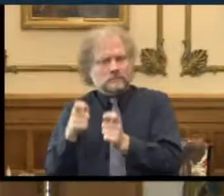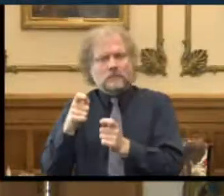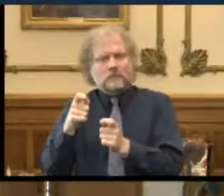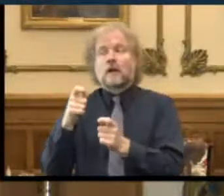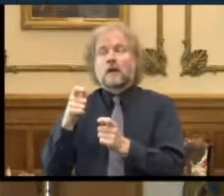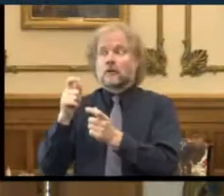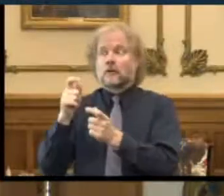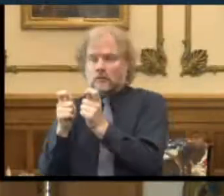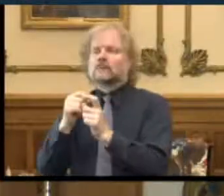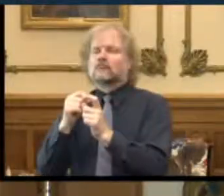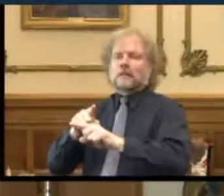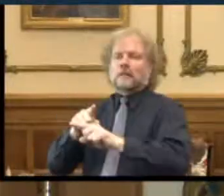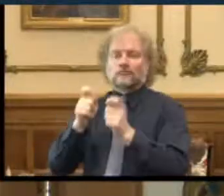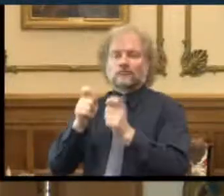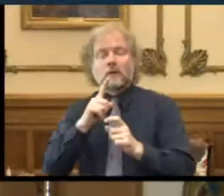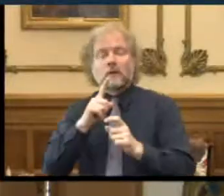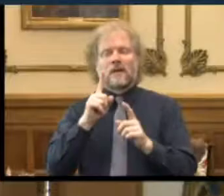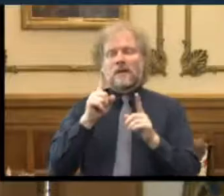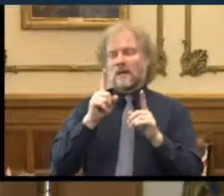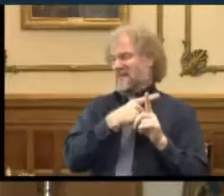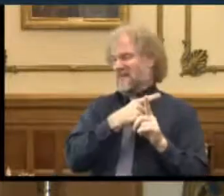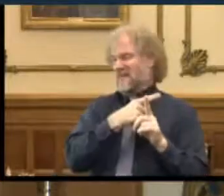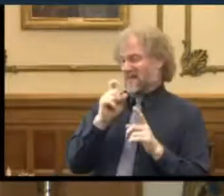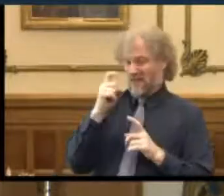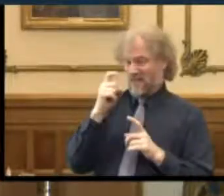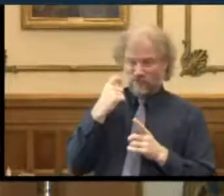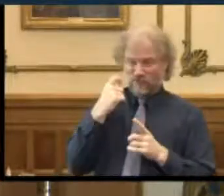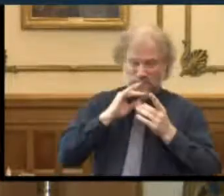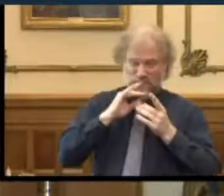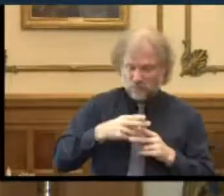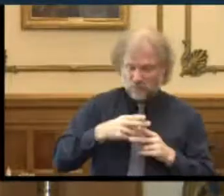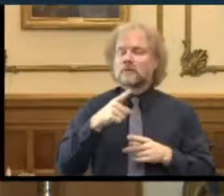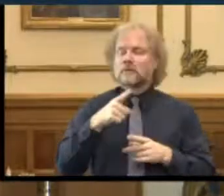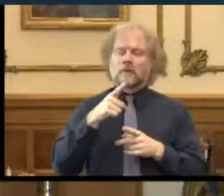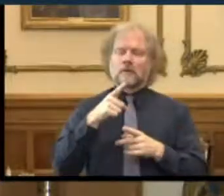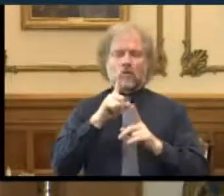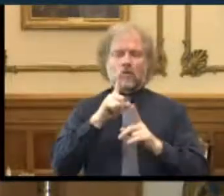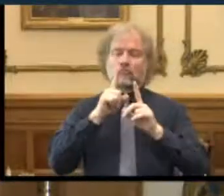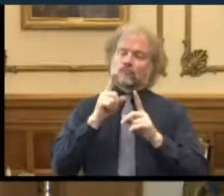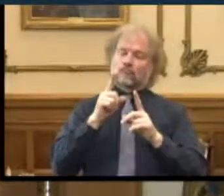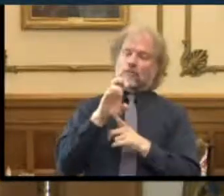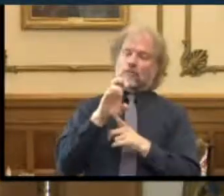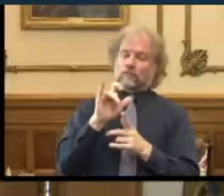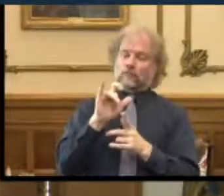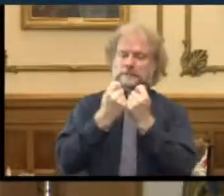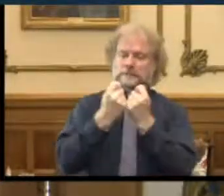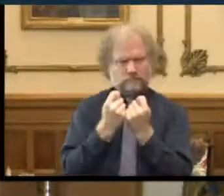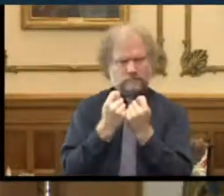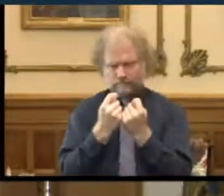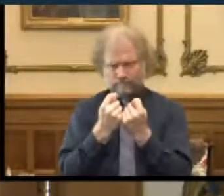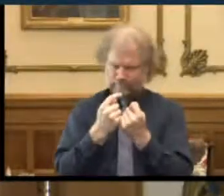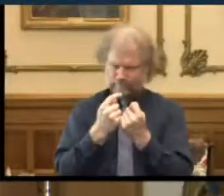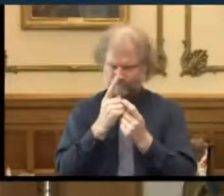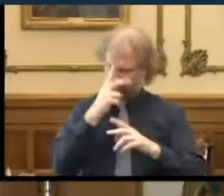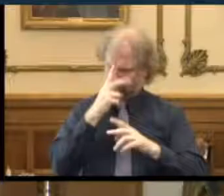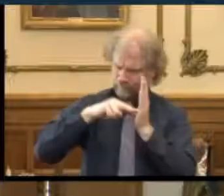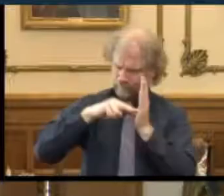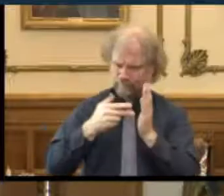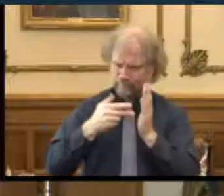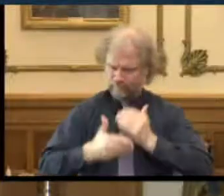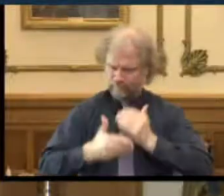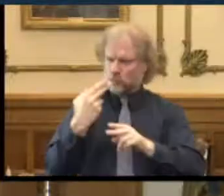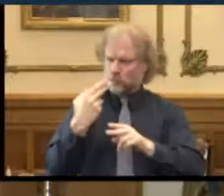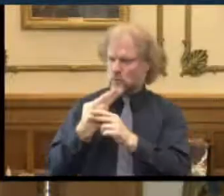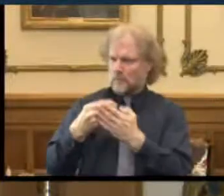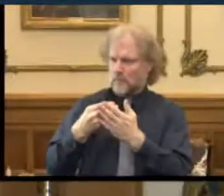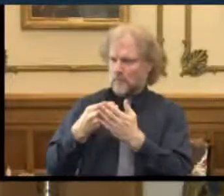react to that. As the governor mentioned, the recovery team has been very deliberate in how we use that money. There are still programs